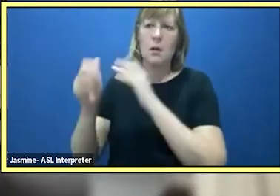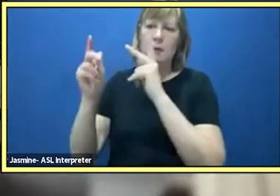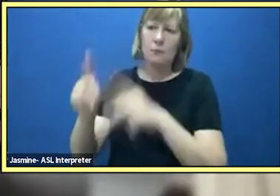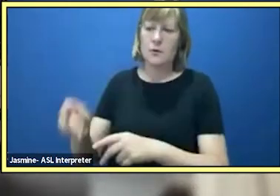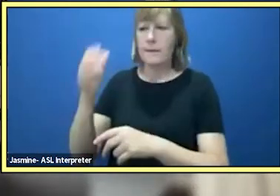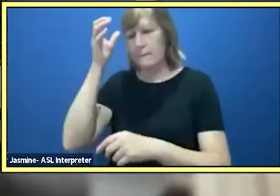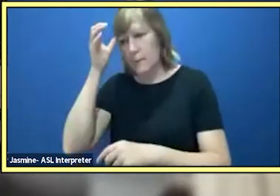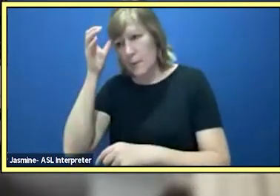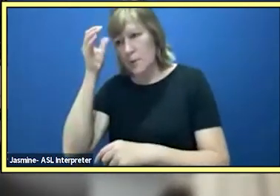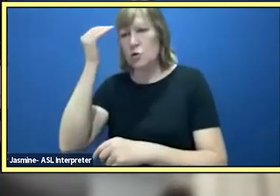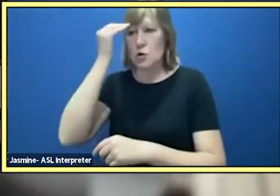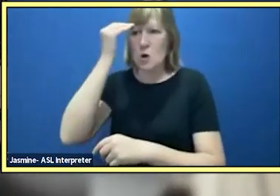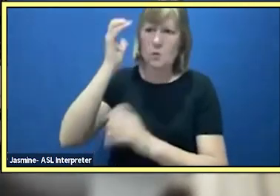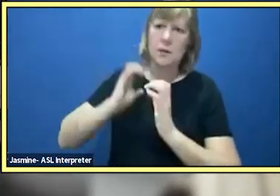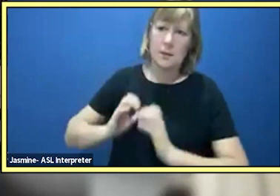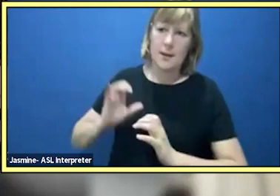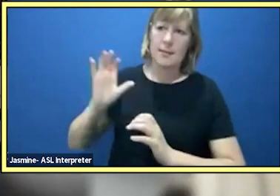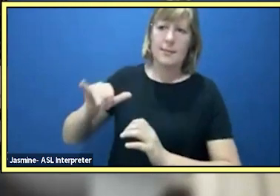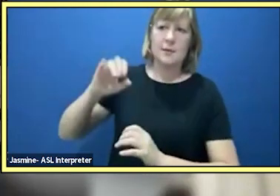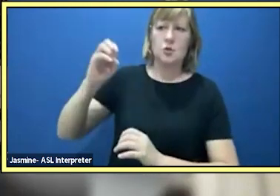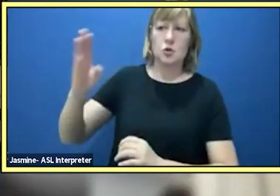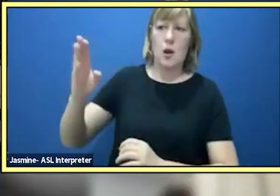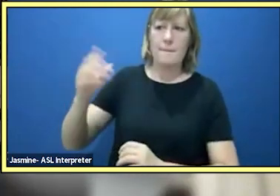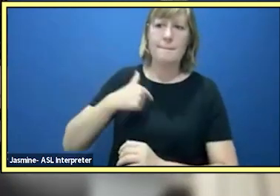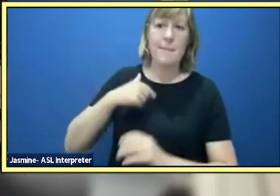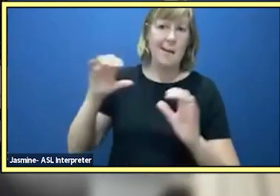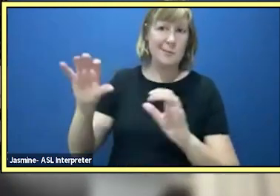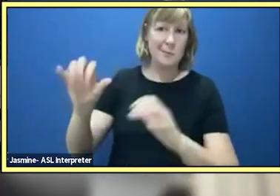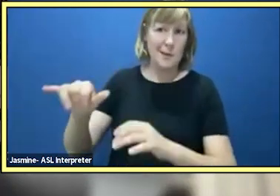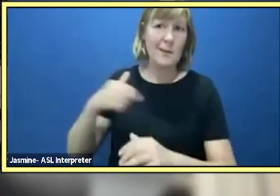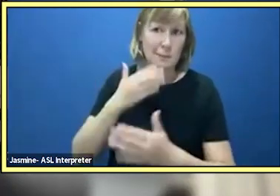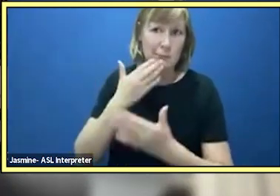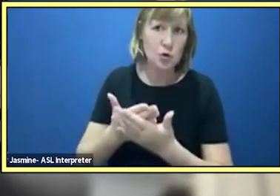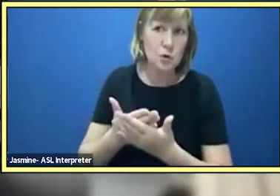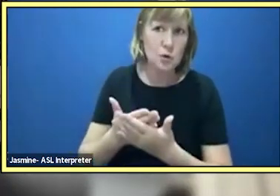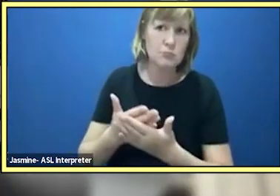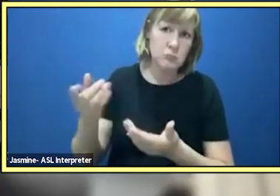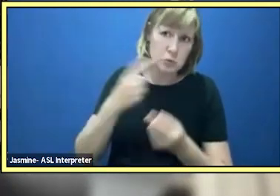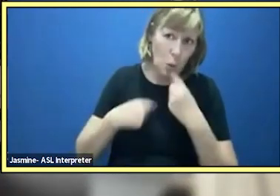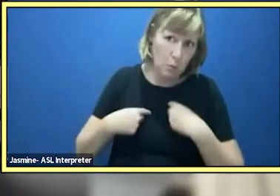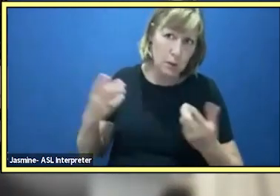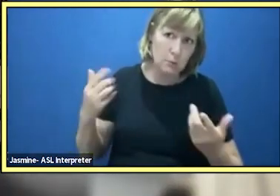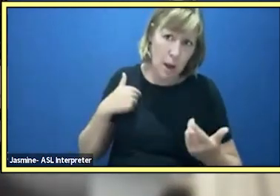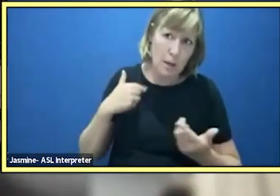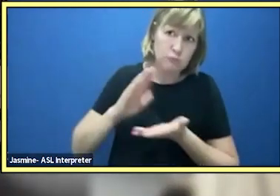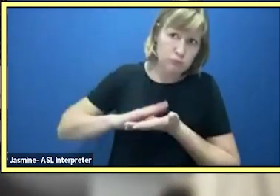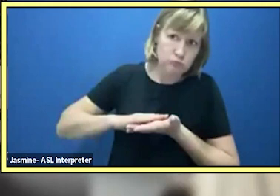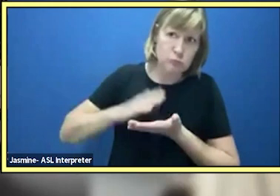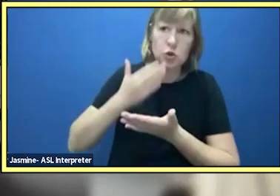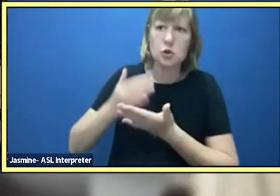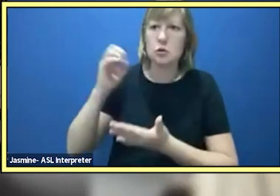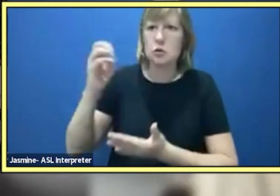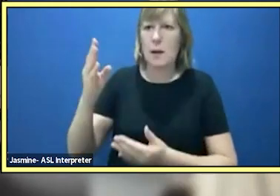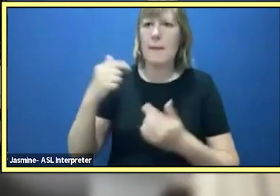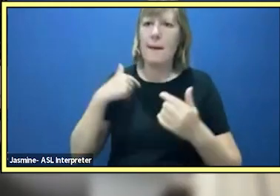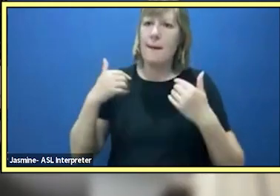job, and that's a job I do when I do well. So I've been told, and I do for many clients. And so there's a difference between that and